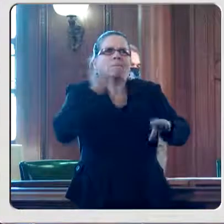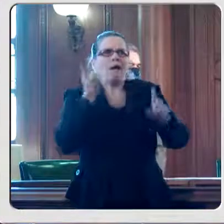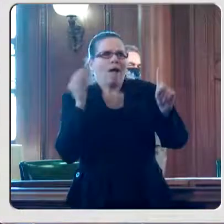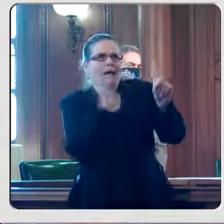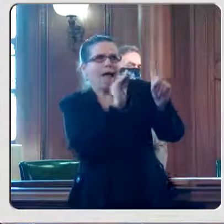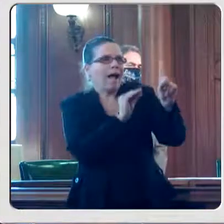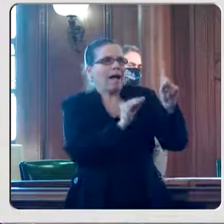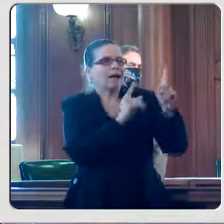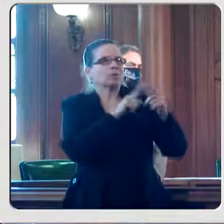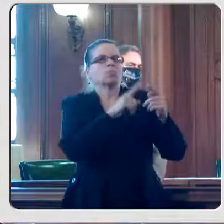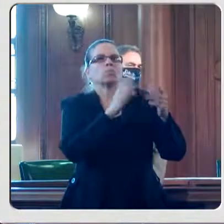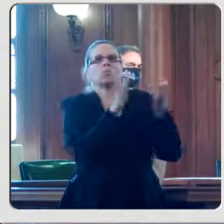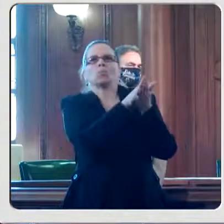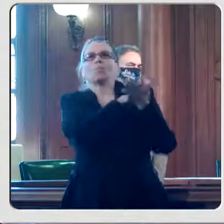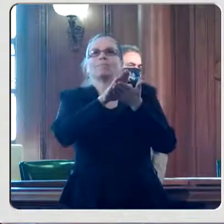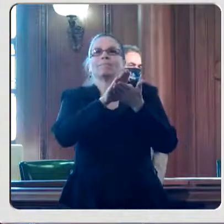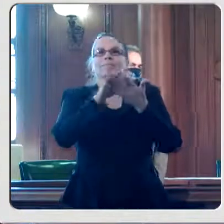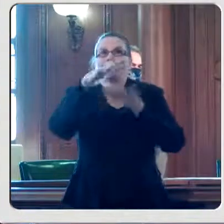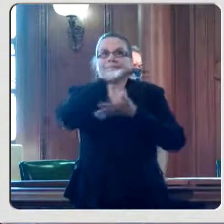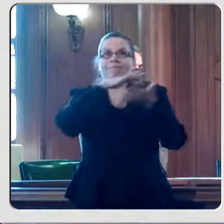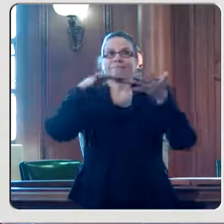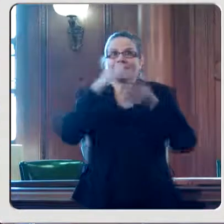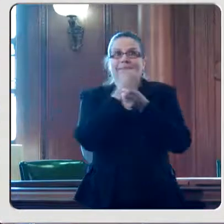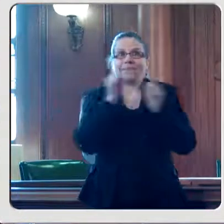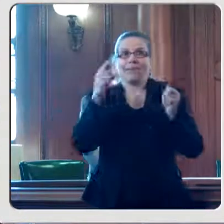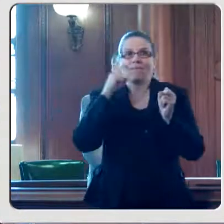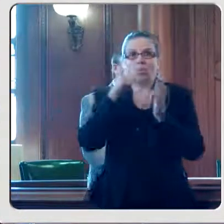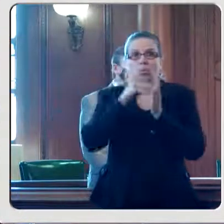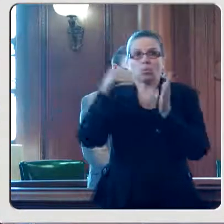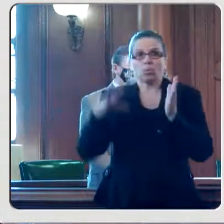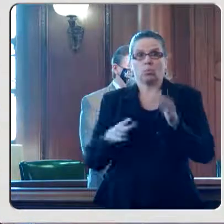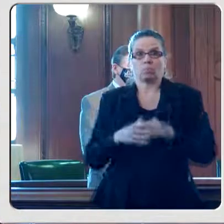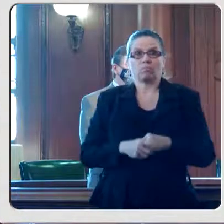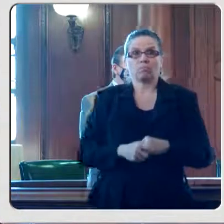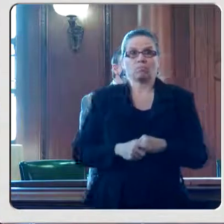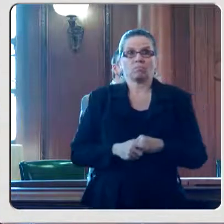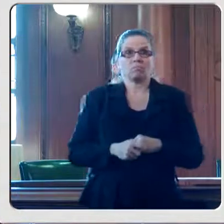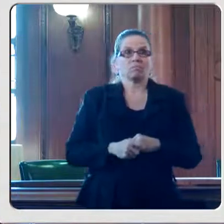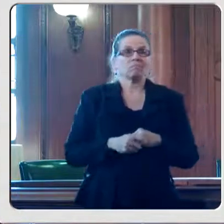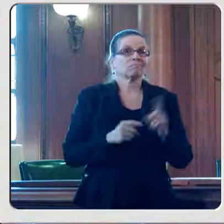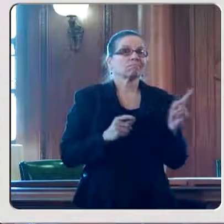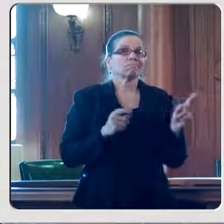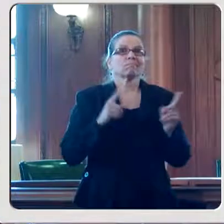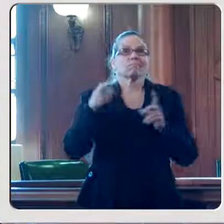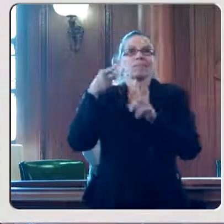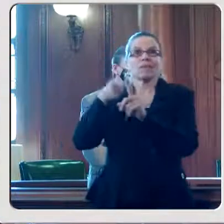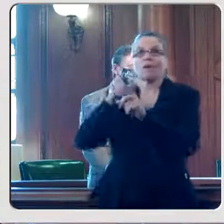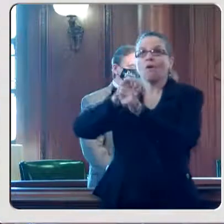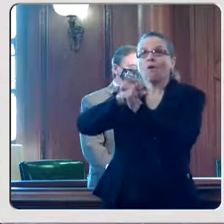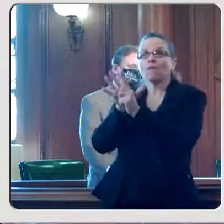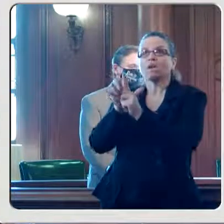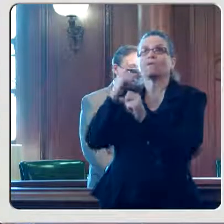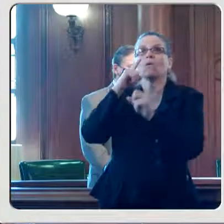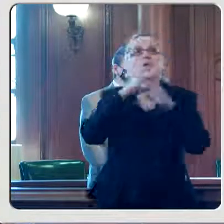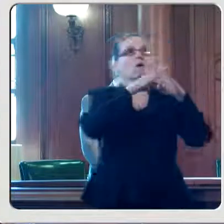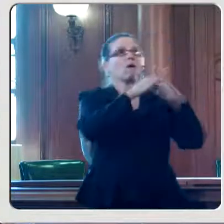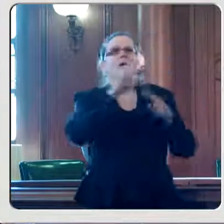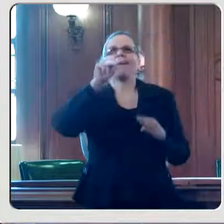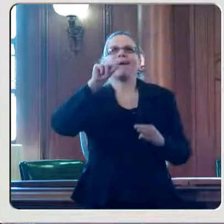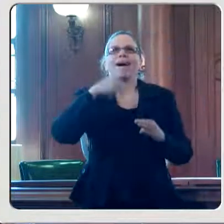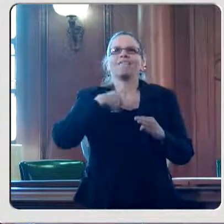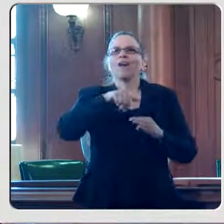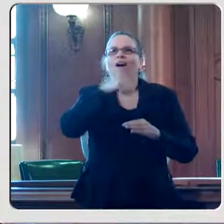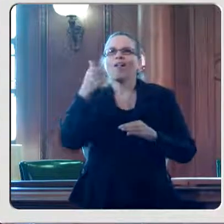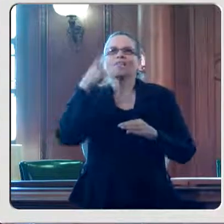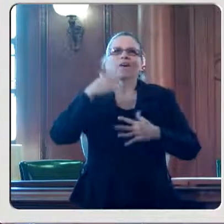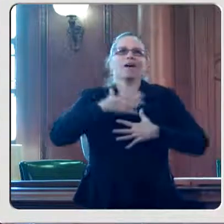that. And that's going to help us in the future have healthier buildings for our students during flu season and